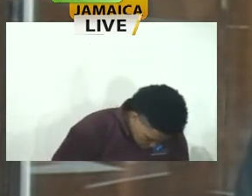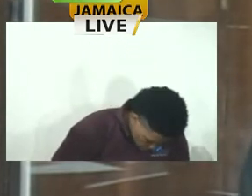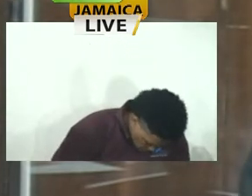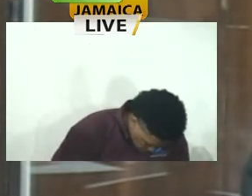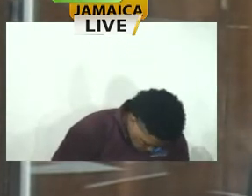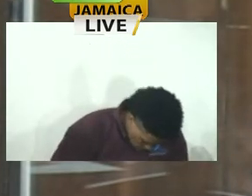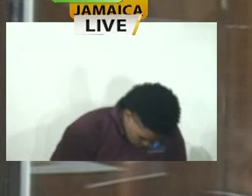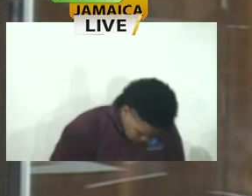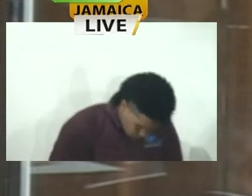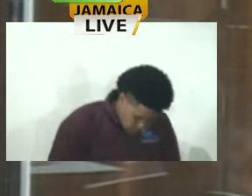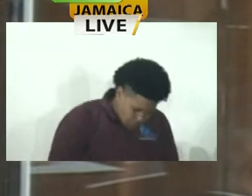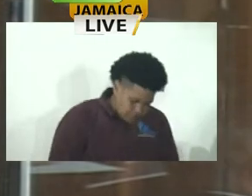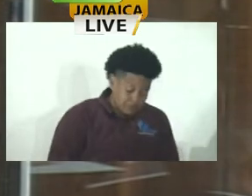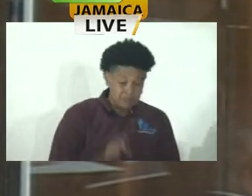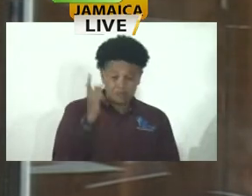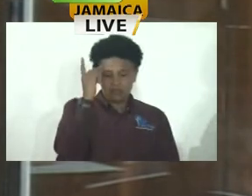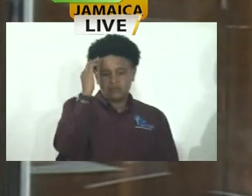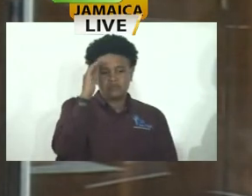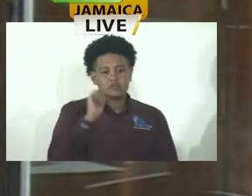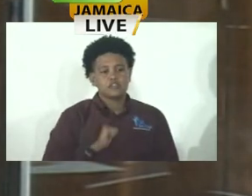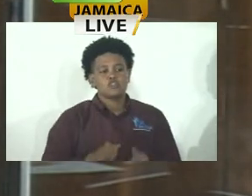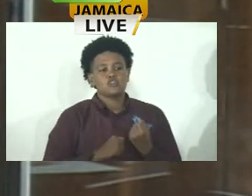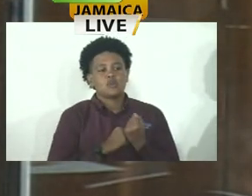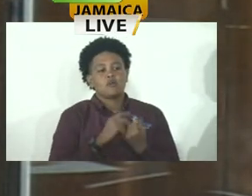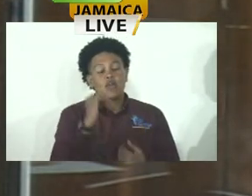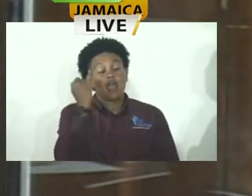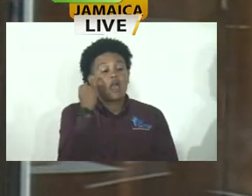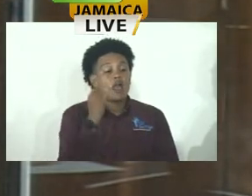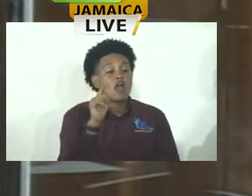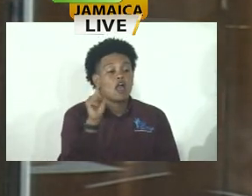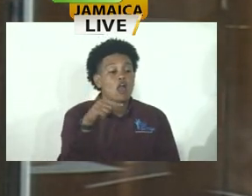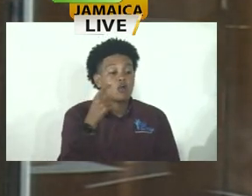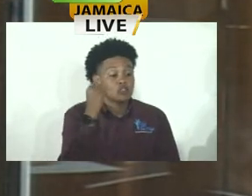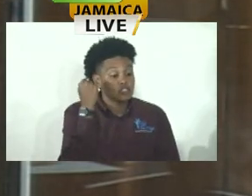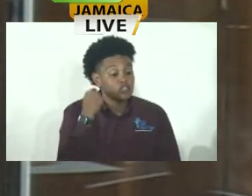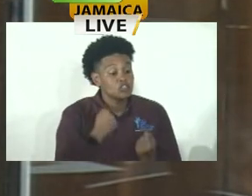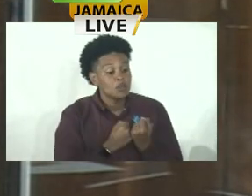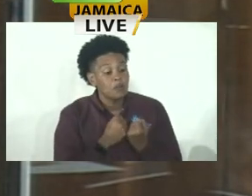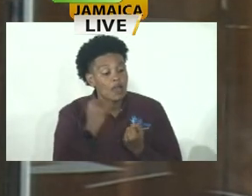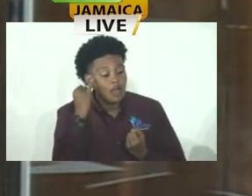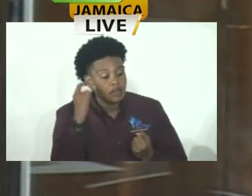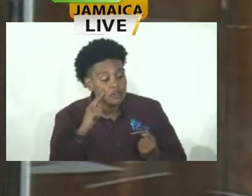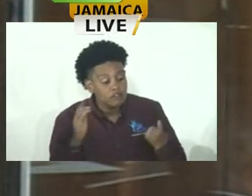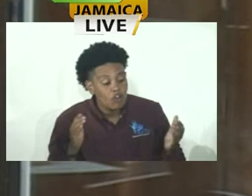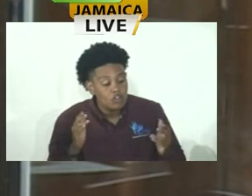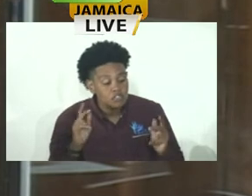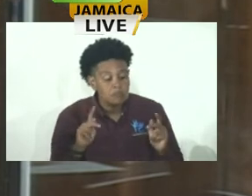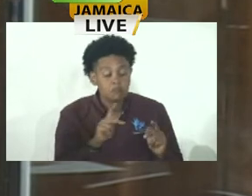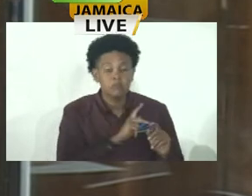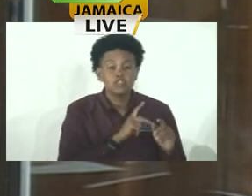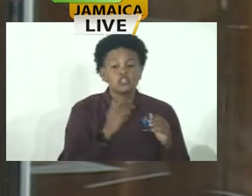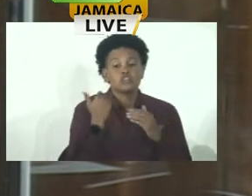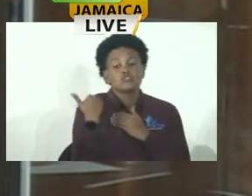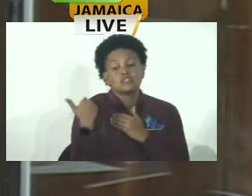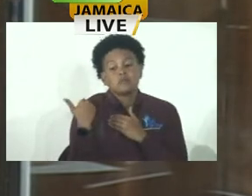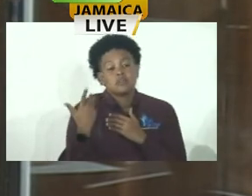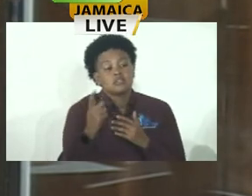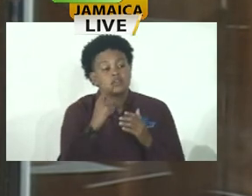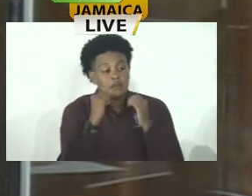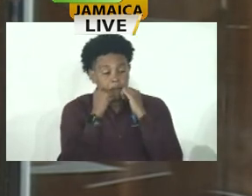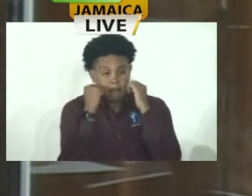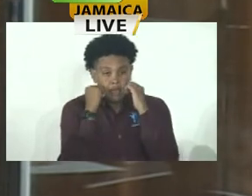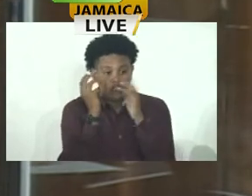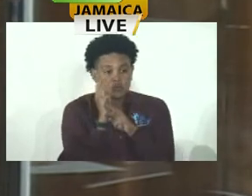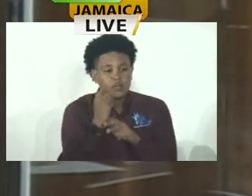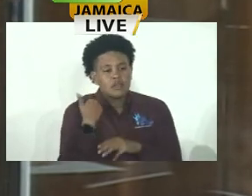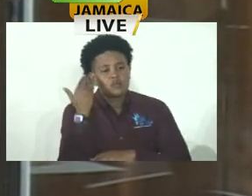you know i support the idea i have always supported the idea of encouraging personal responsibility ma squaring i know